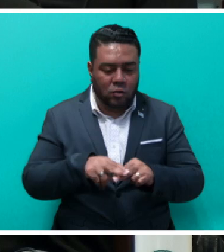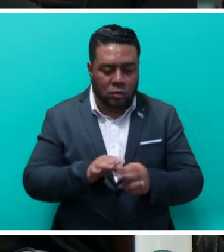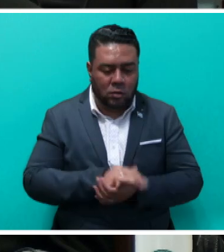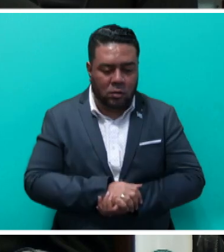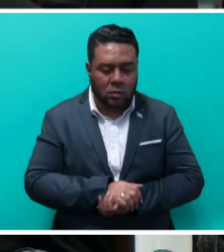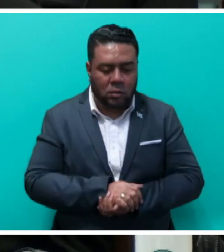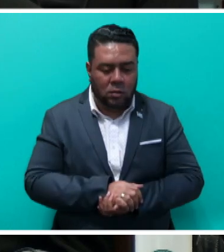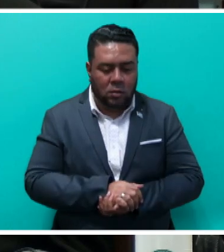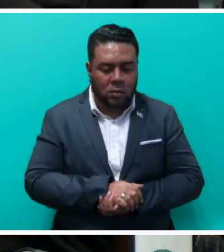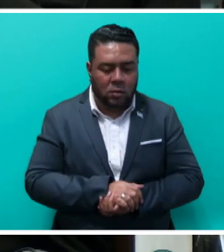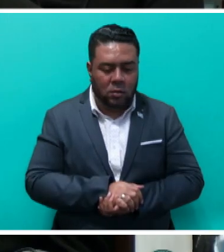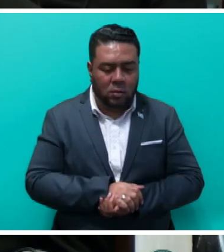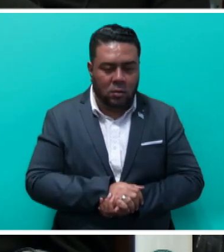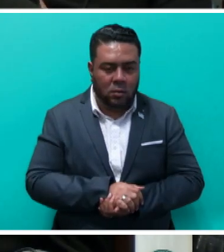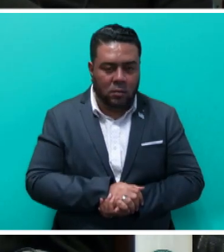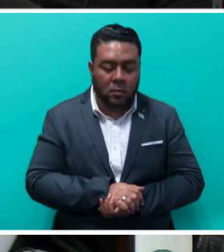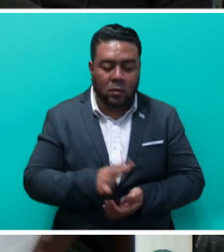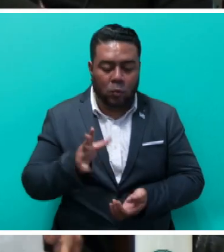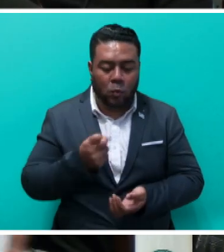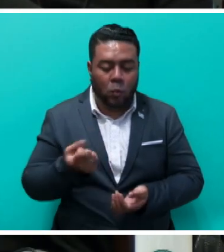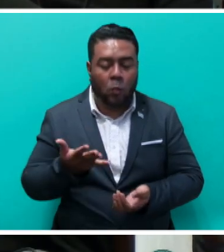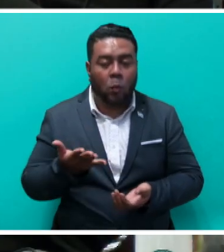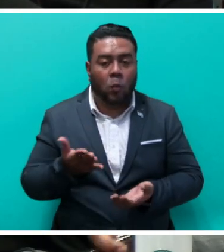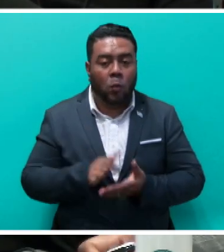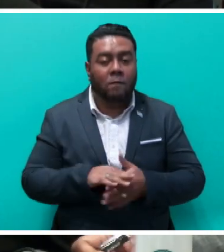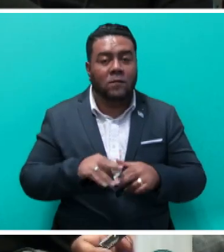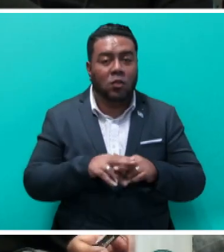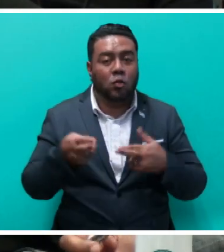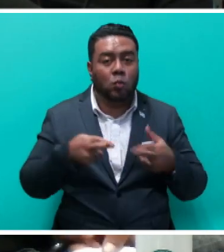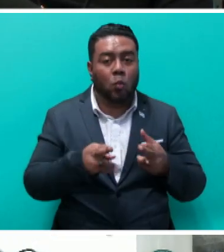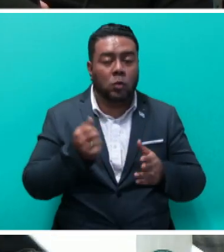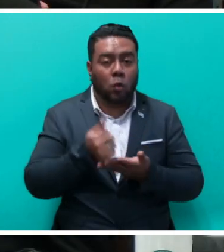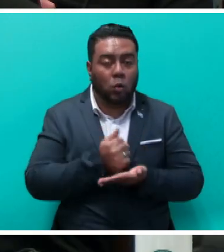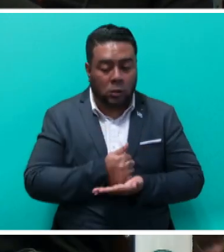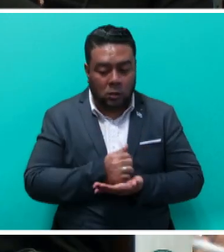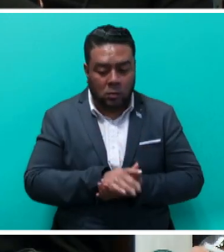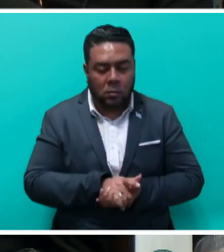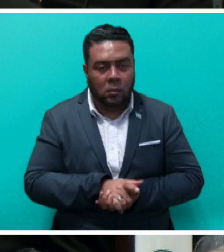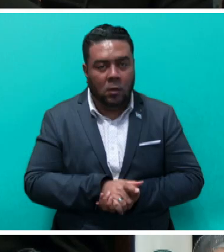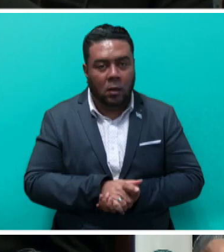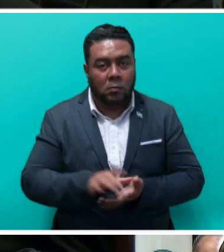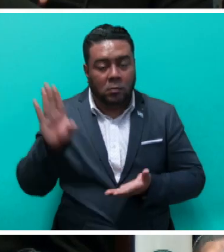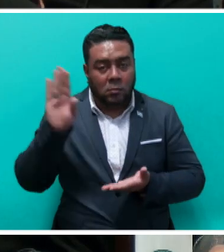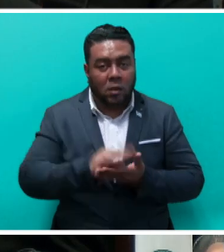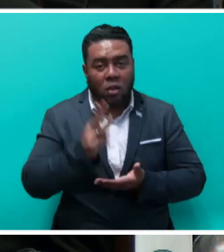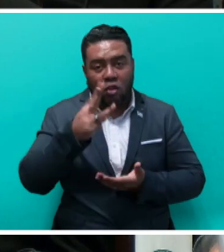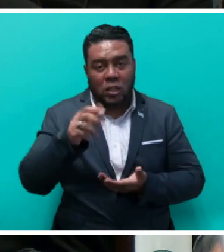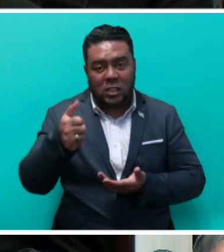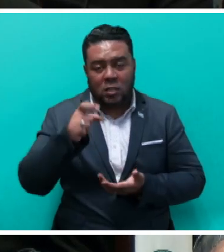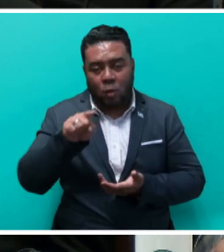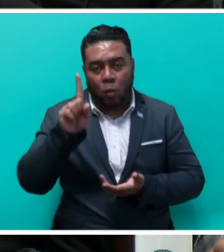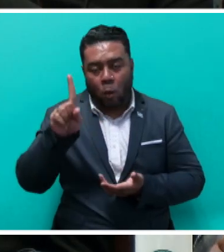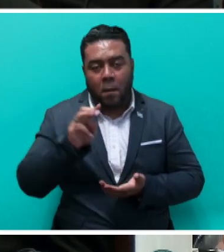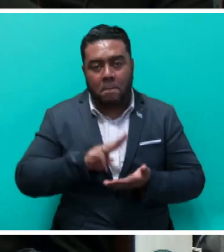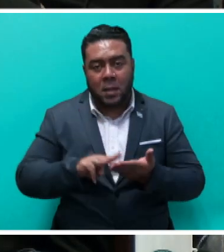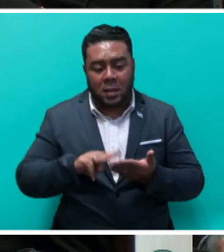entities where the funds went to. Fiji Roads Authority, a sum of 36.1 million is to cater